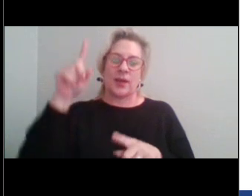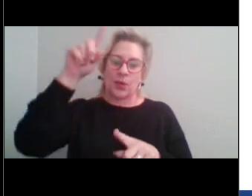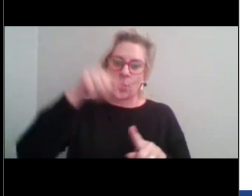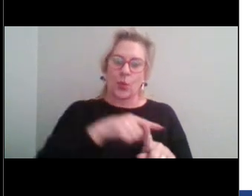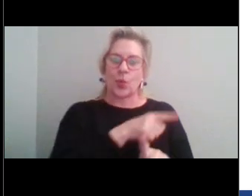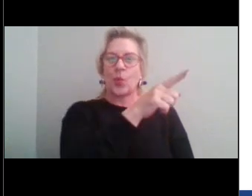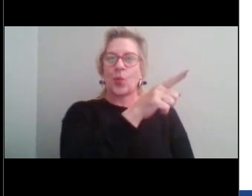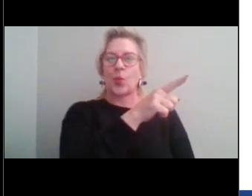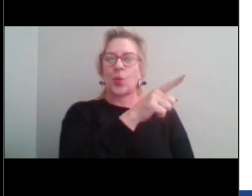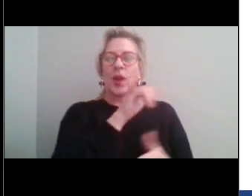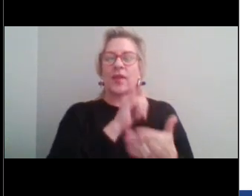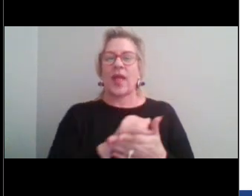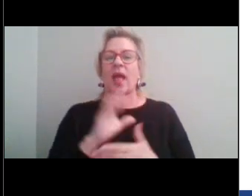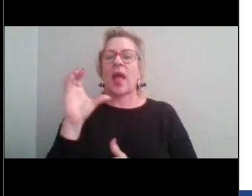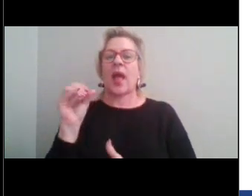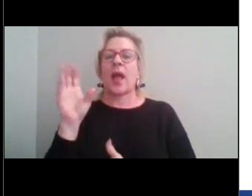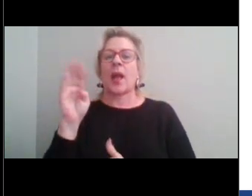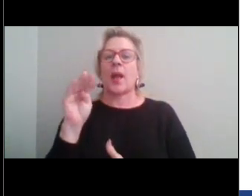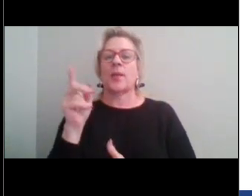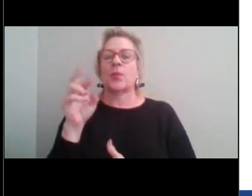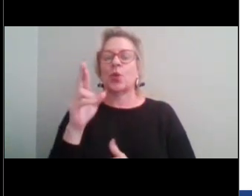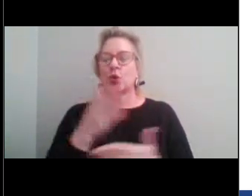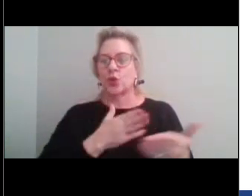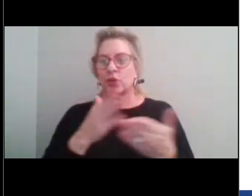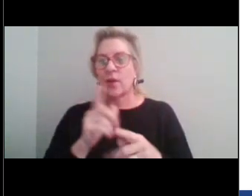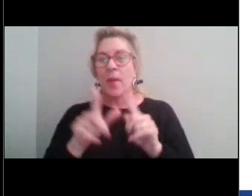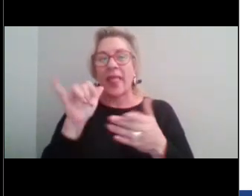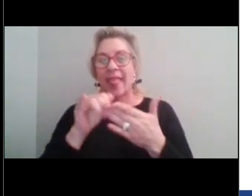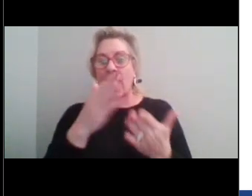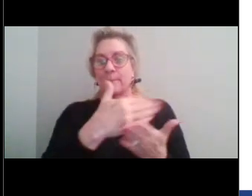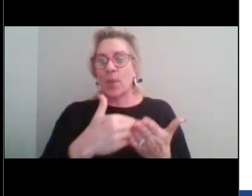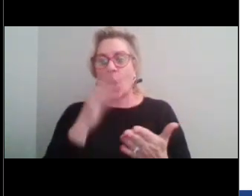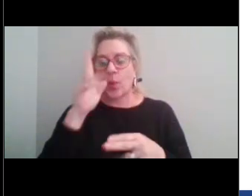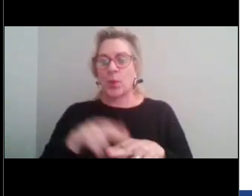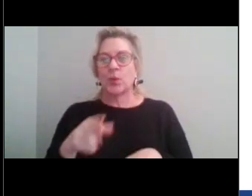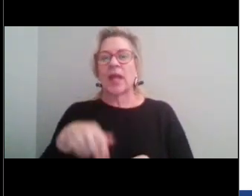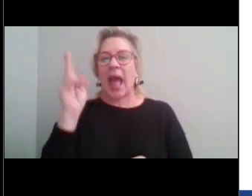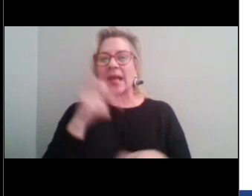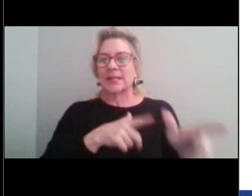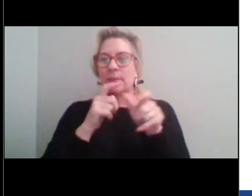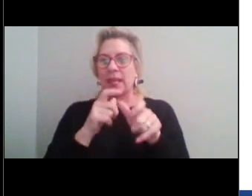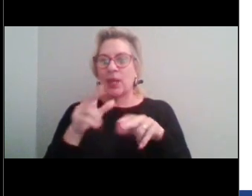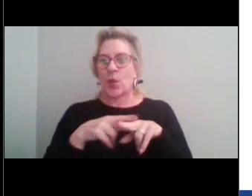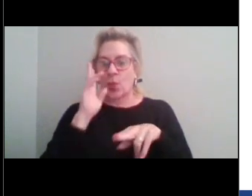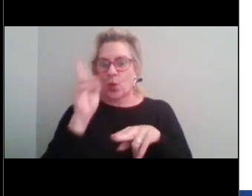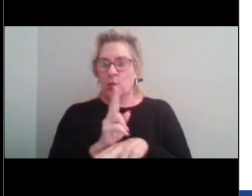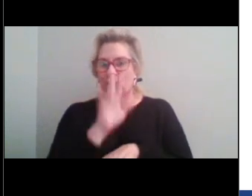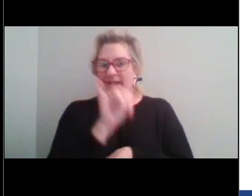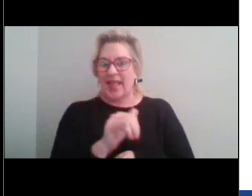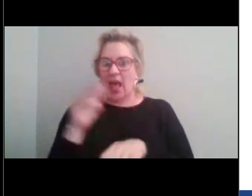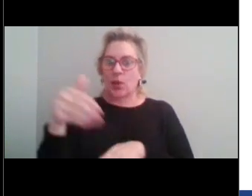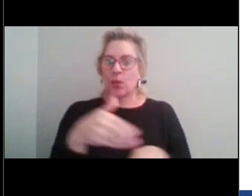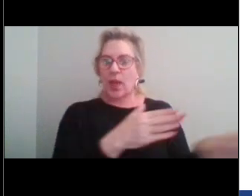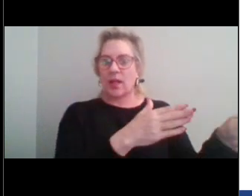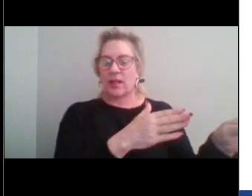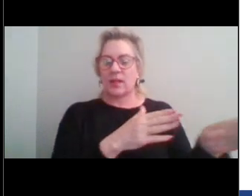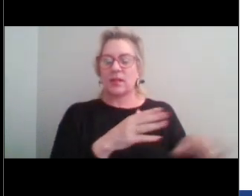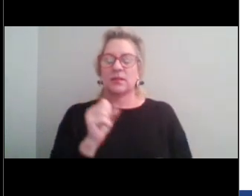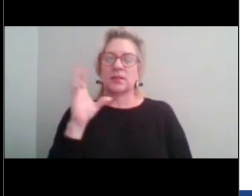the Caltrain commuter service, but importantly, that corridor will be used when high-speed rail gets there. So that electrification work is important. It's about